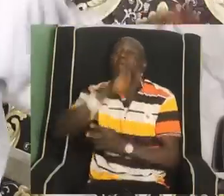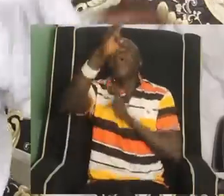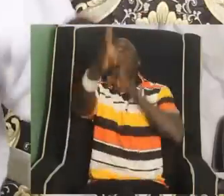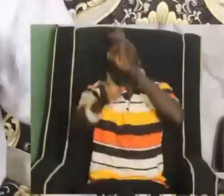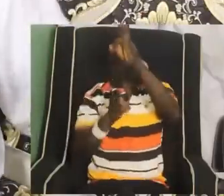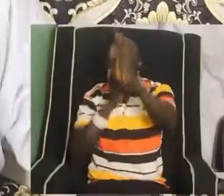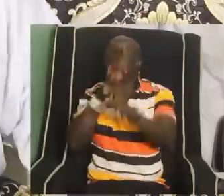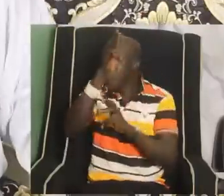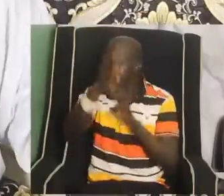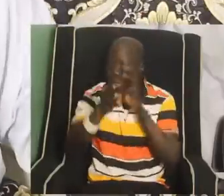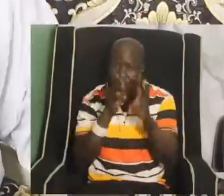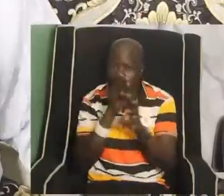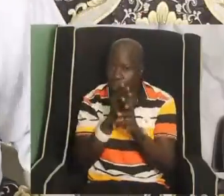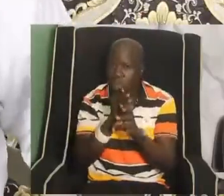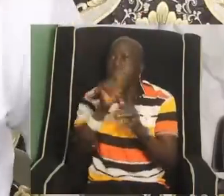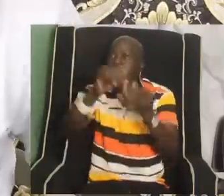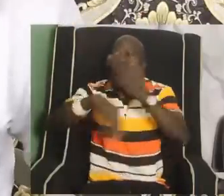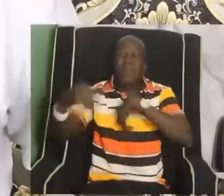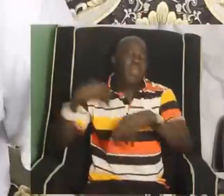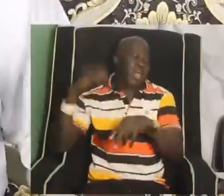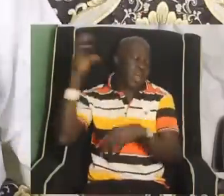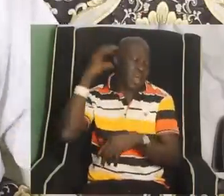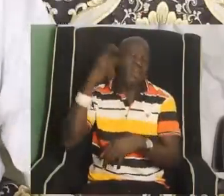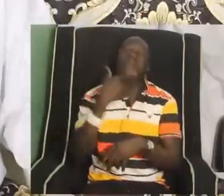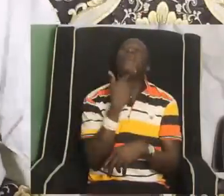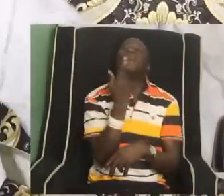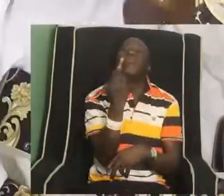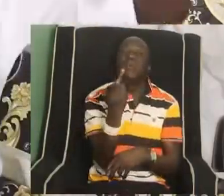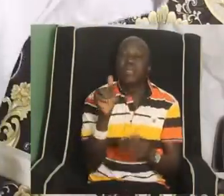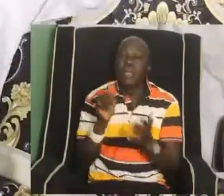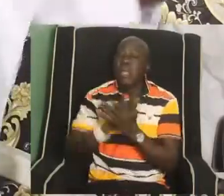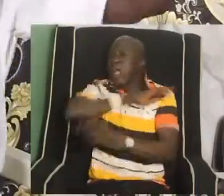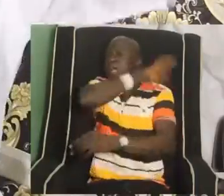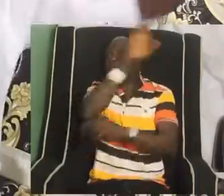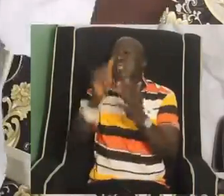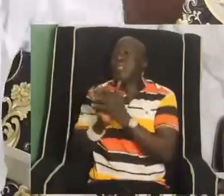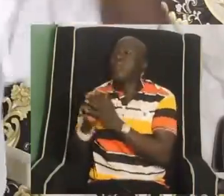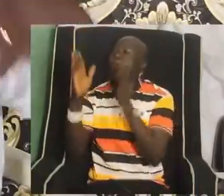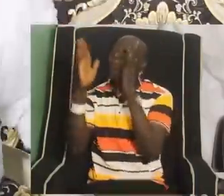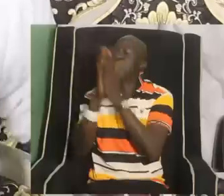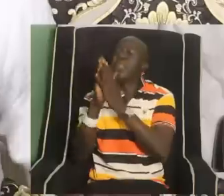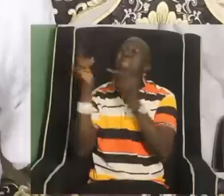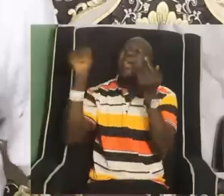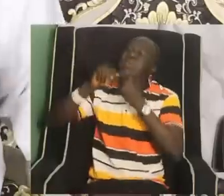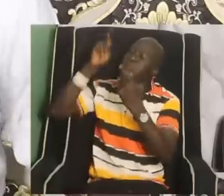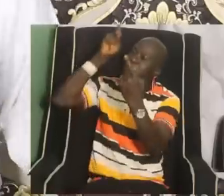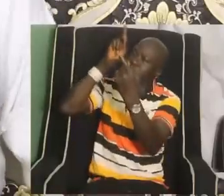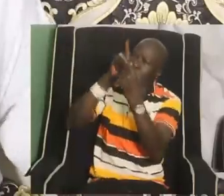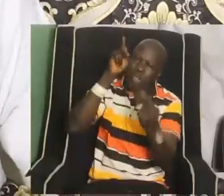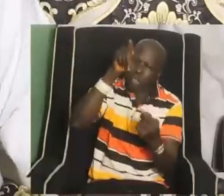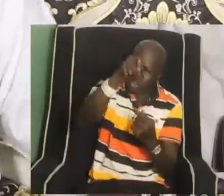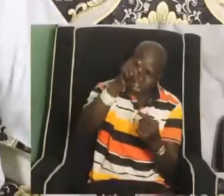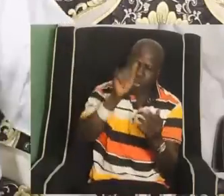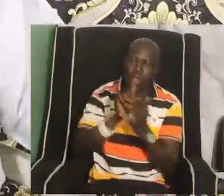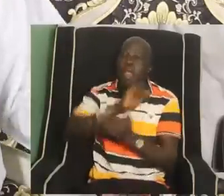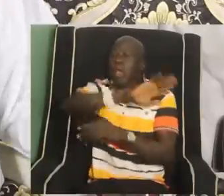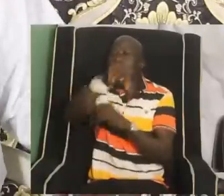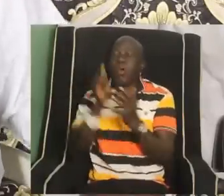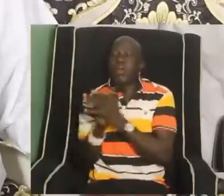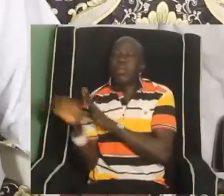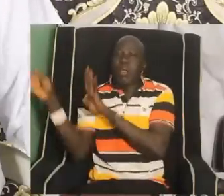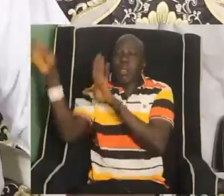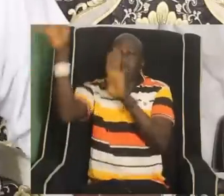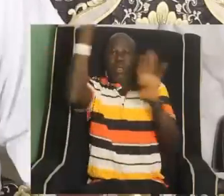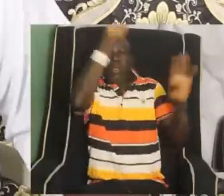Wherever you may be in the old world, you can hear my voice. If this prayer can touch